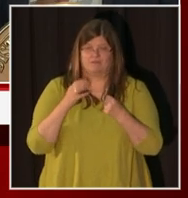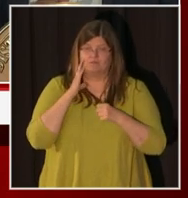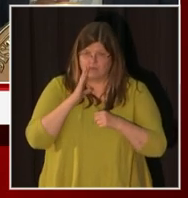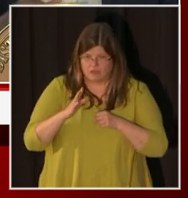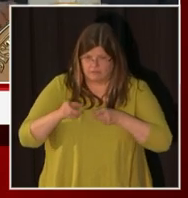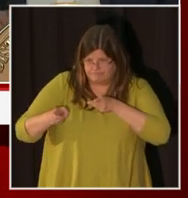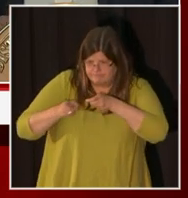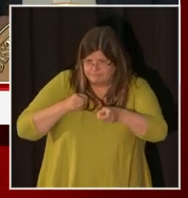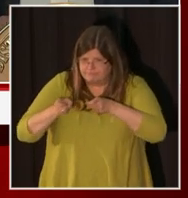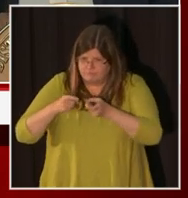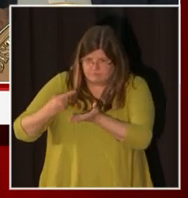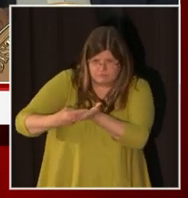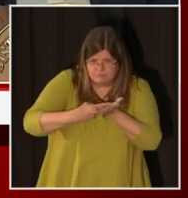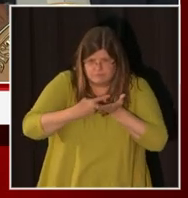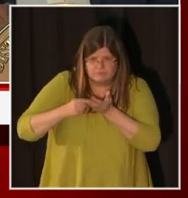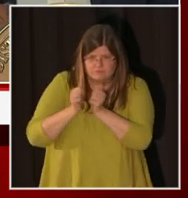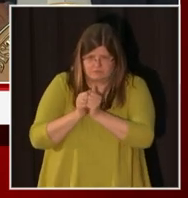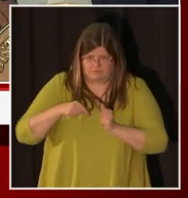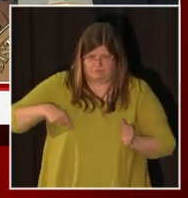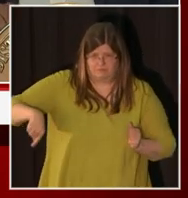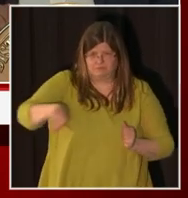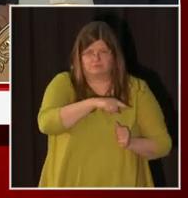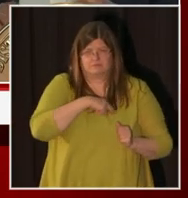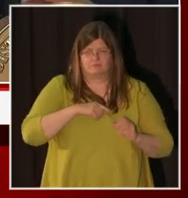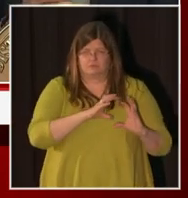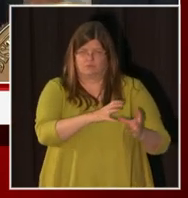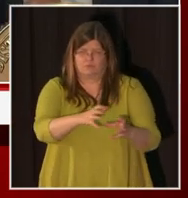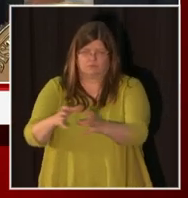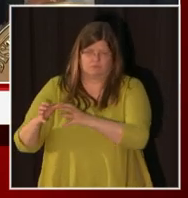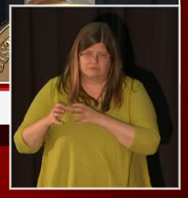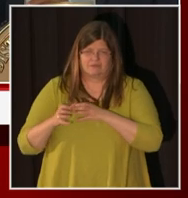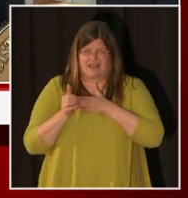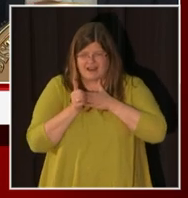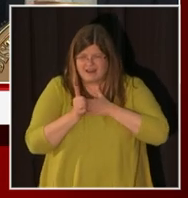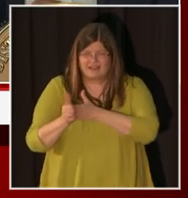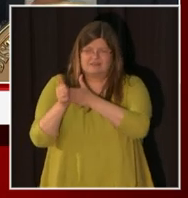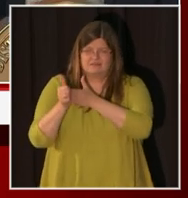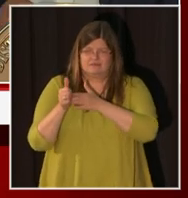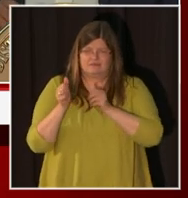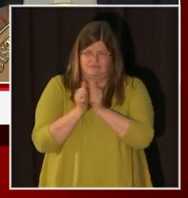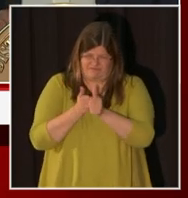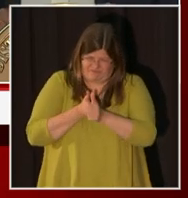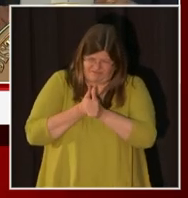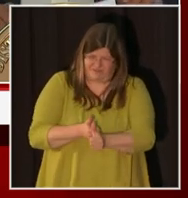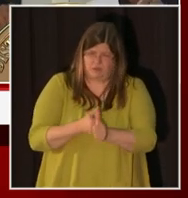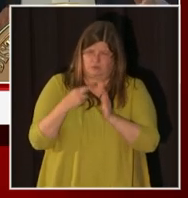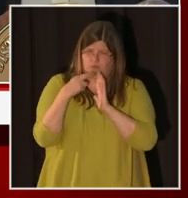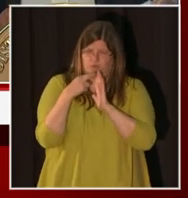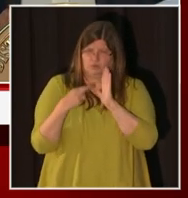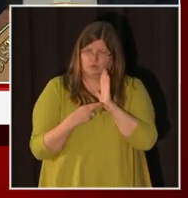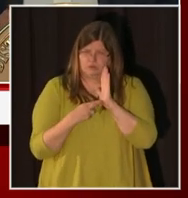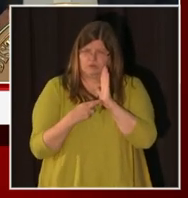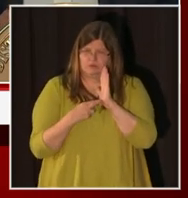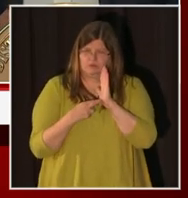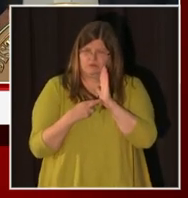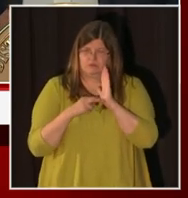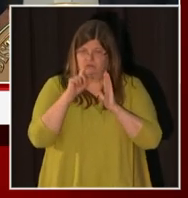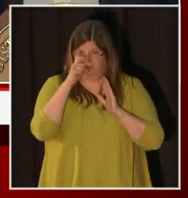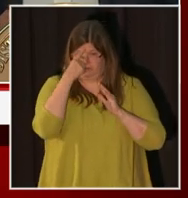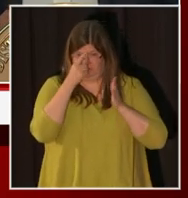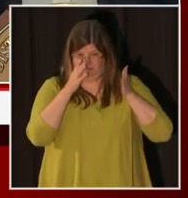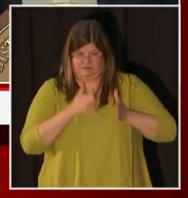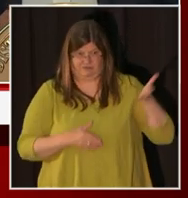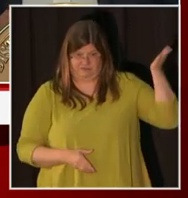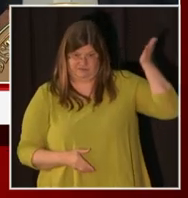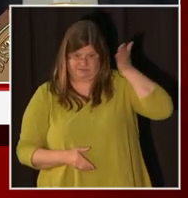health principles for a phased reopening during COVID-19 guidance for governors, also published by